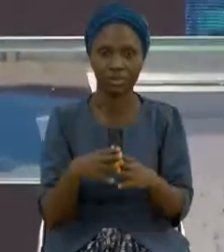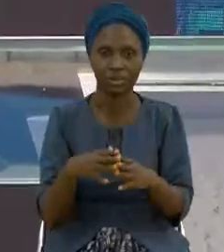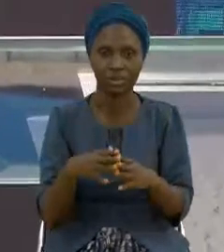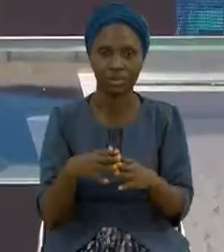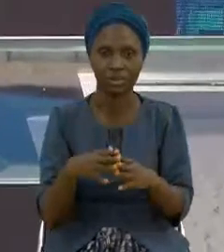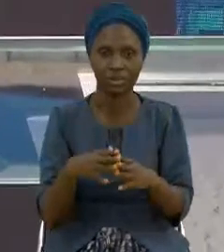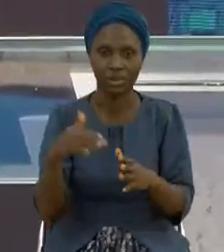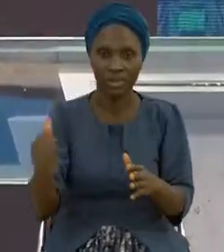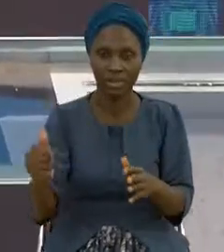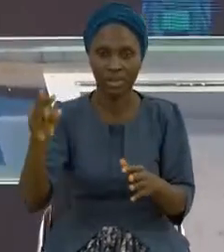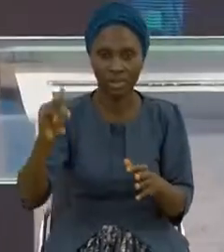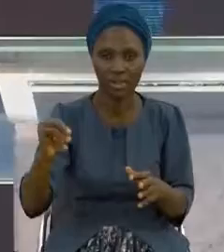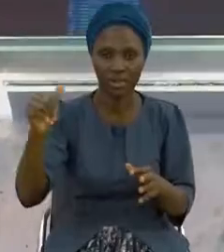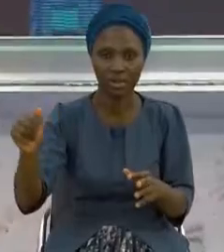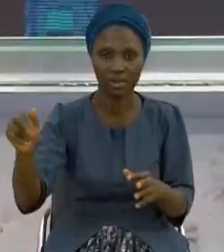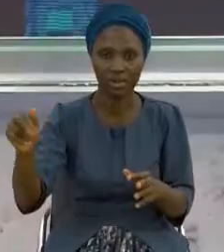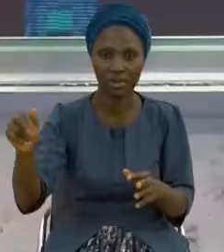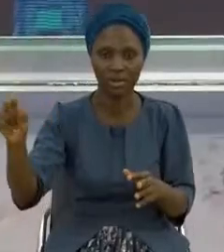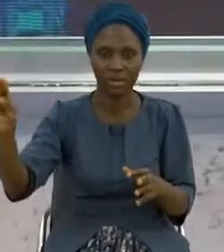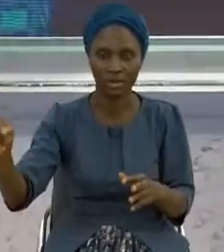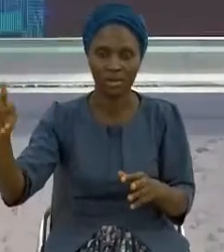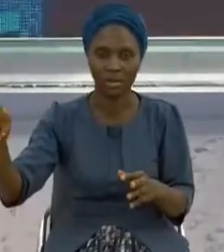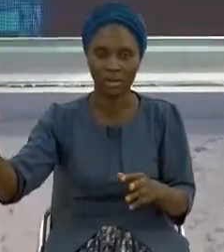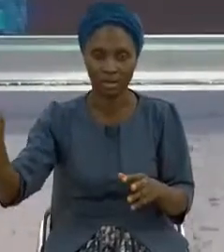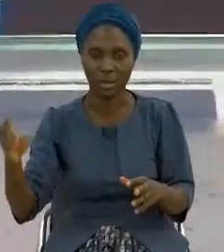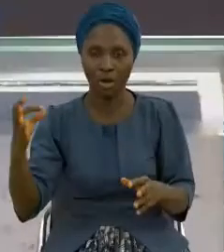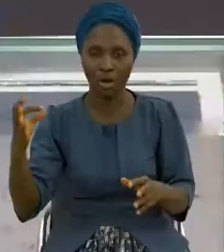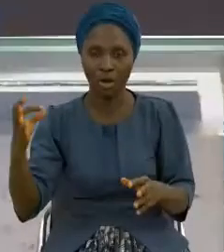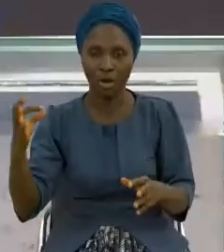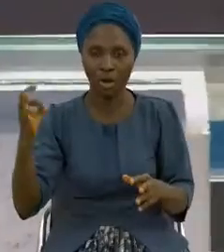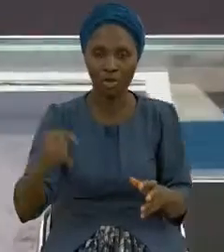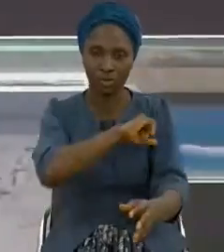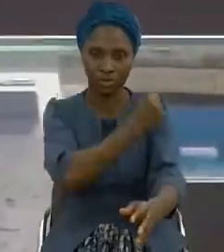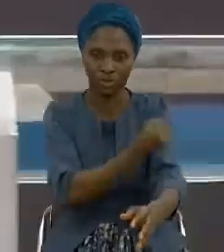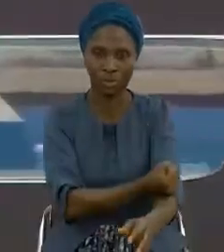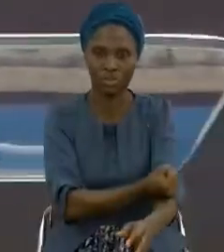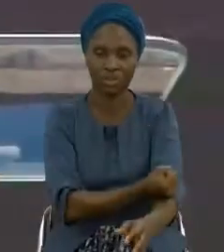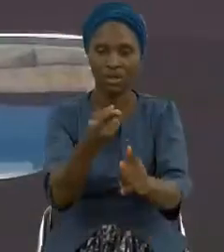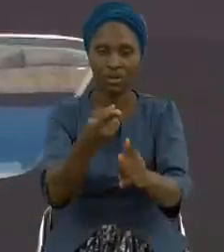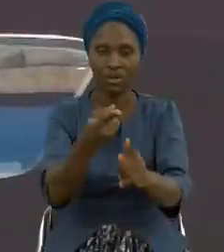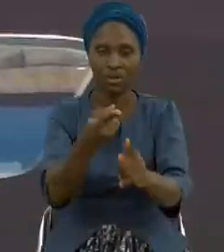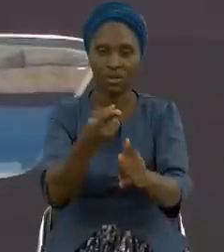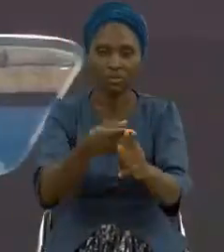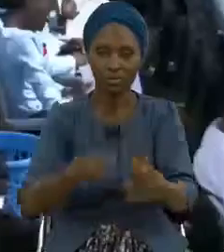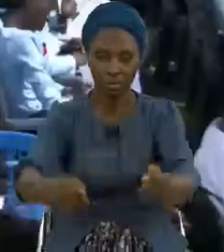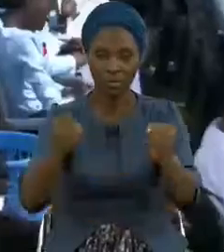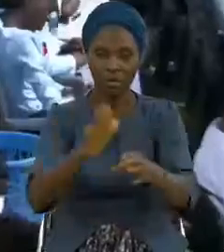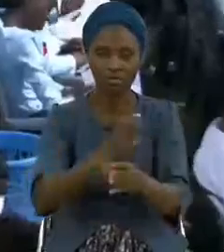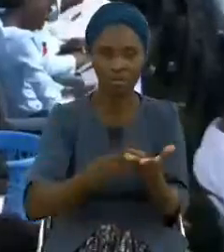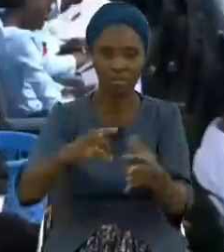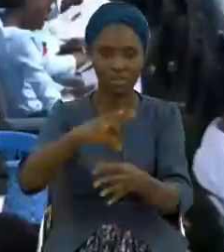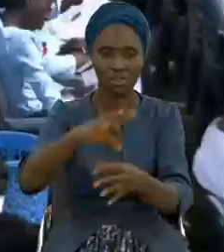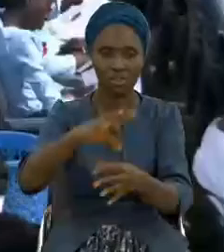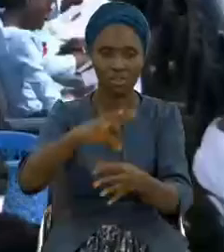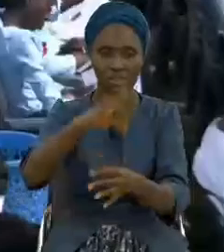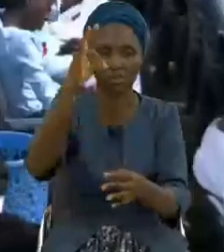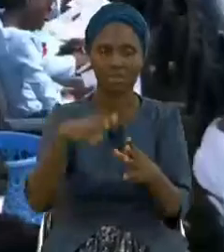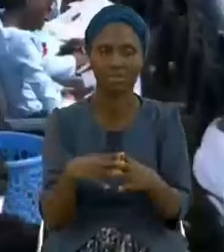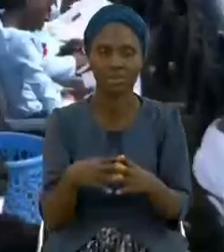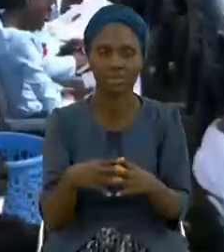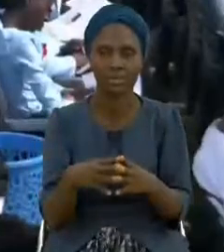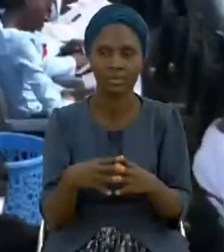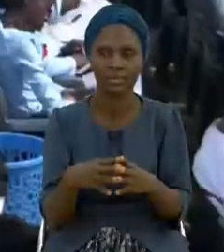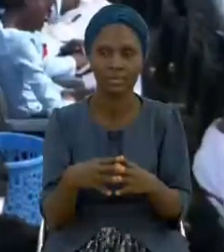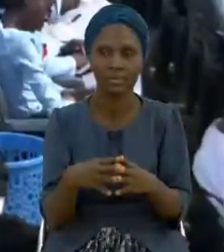from the powerful Holy Spirit. Look at 2 Kings chapter 2 verse 8. 2